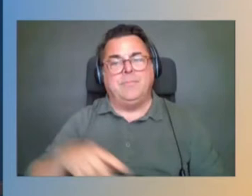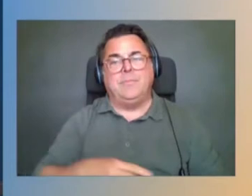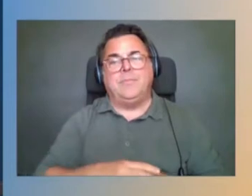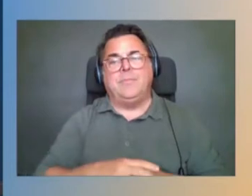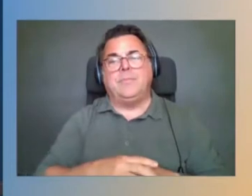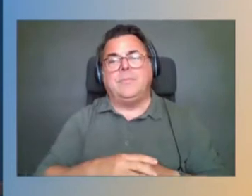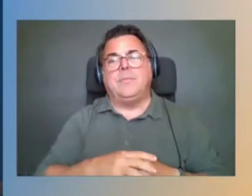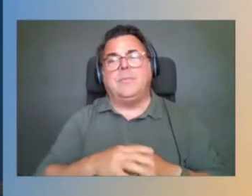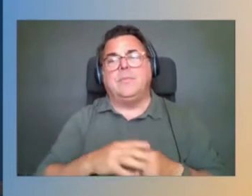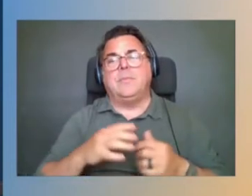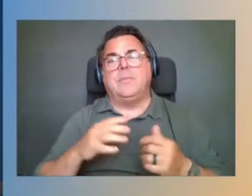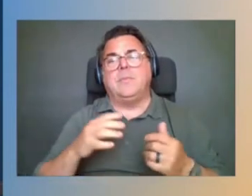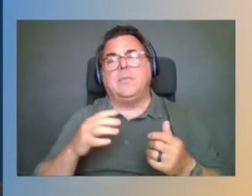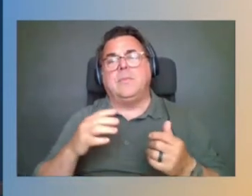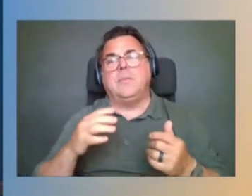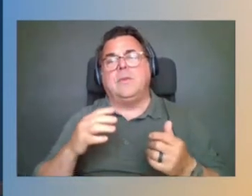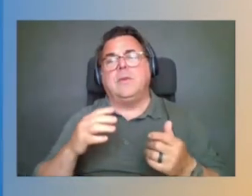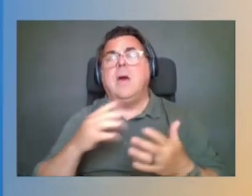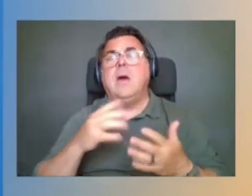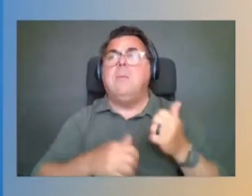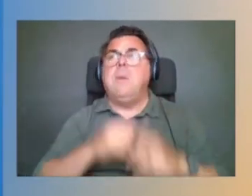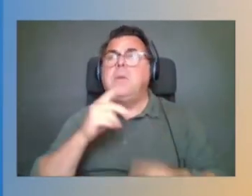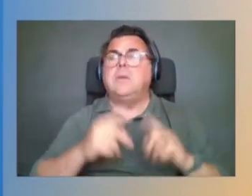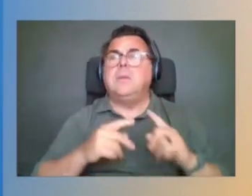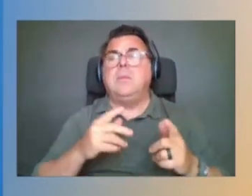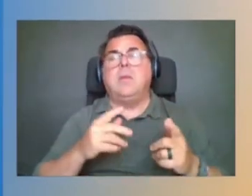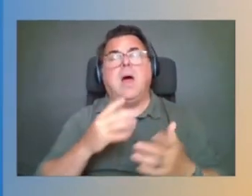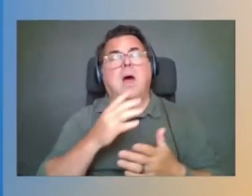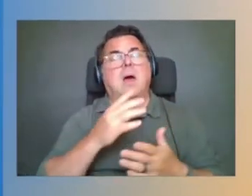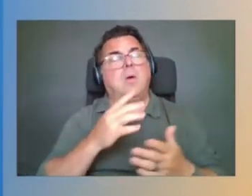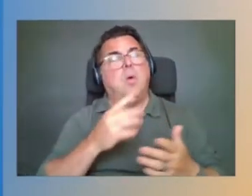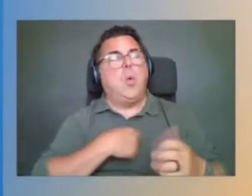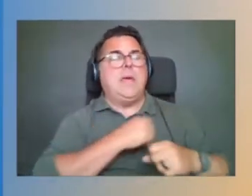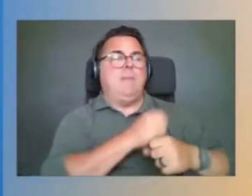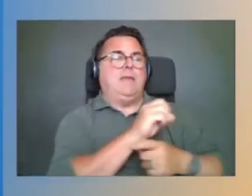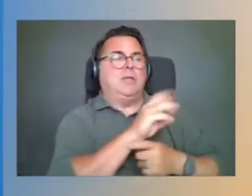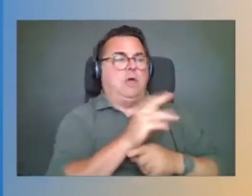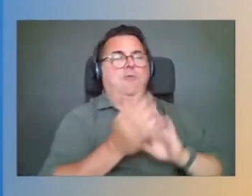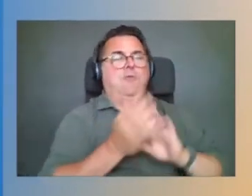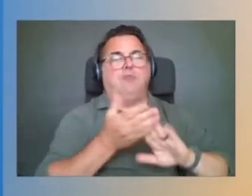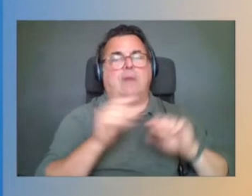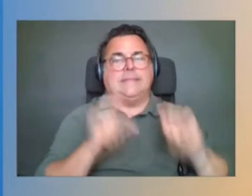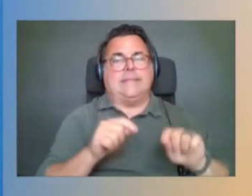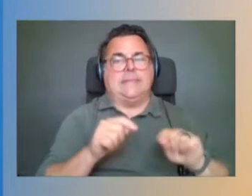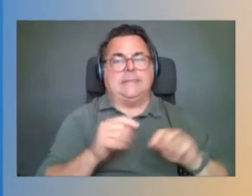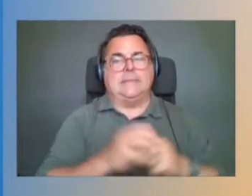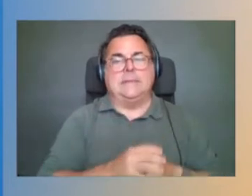But myself and most of the other folks in EC2, we build the software that runs on these cards. Okay. So having been